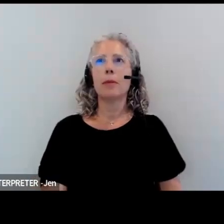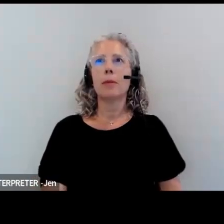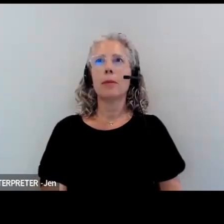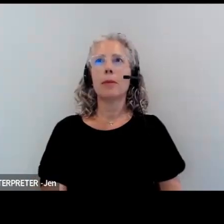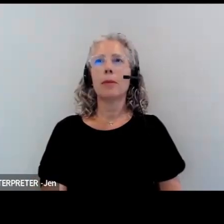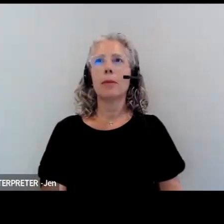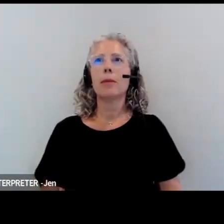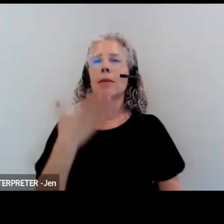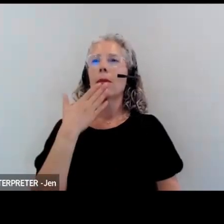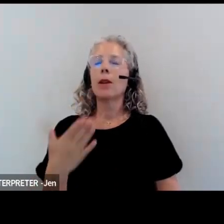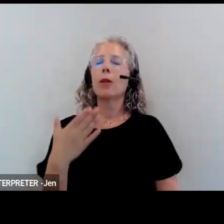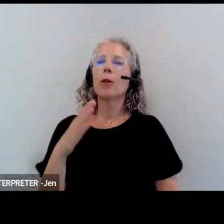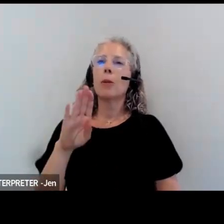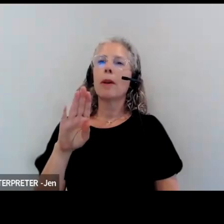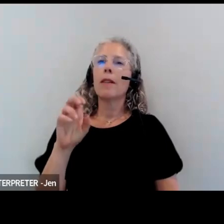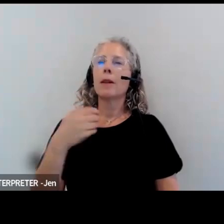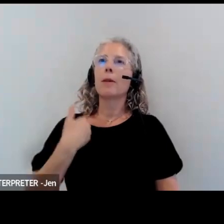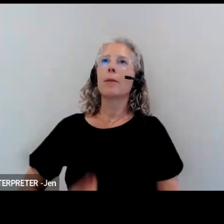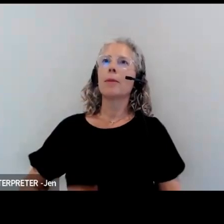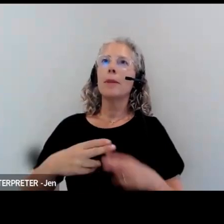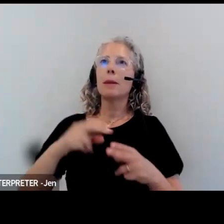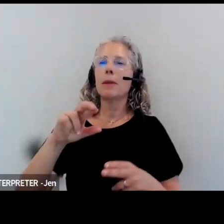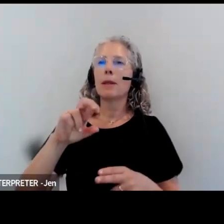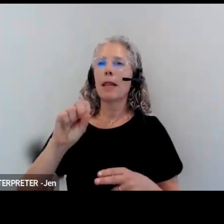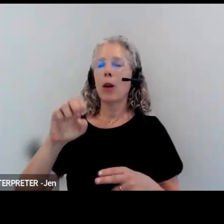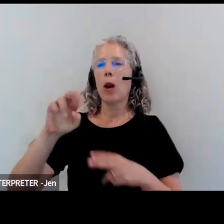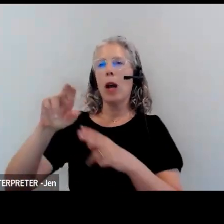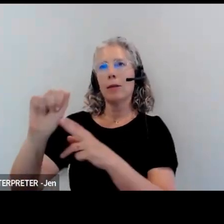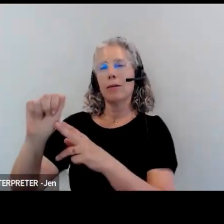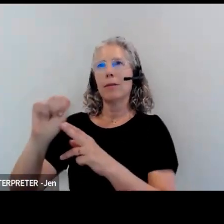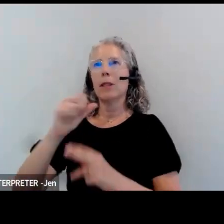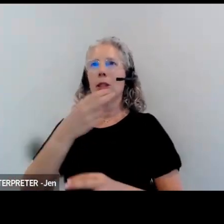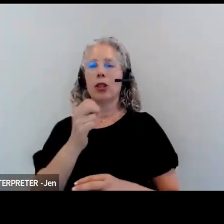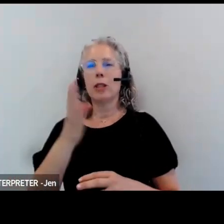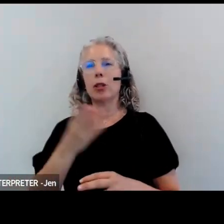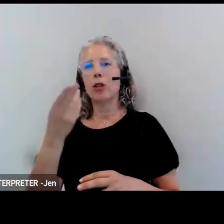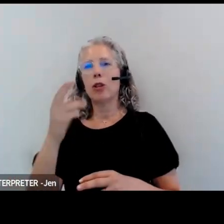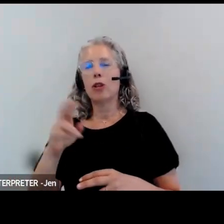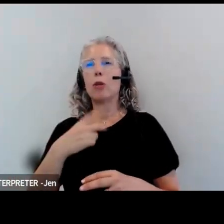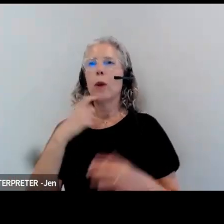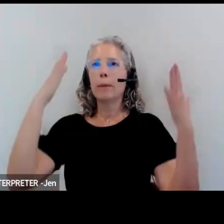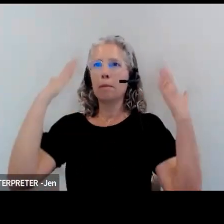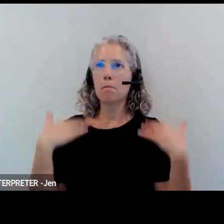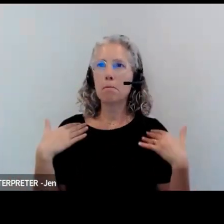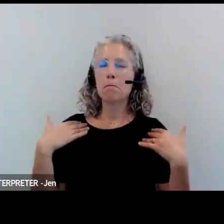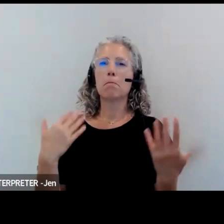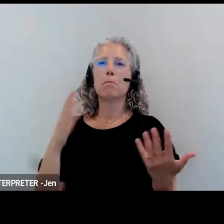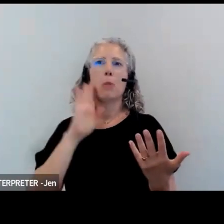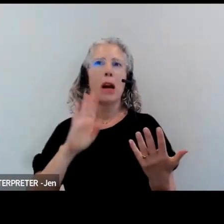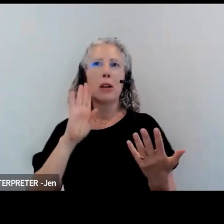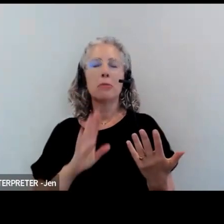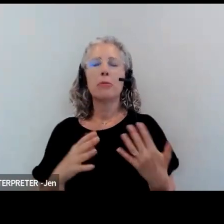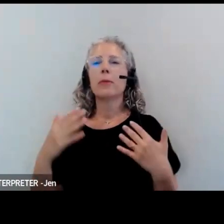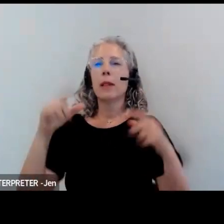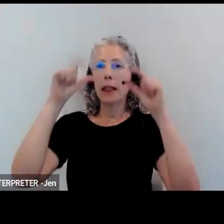Thanks, Bevan. So my name is Sarah. I use she, her pronouns. I have long reddish-brown hair. I'm wearing